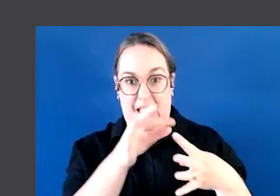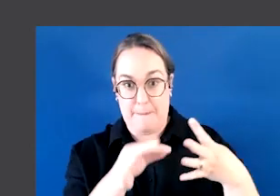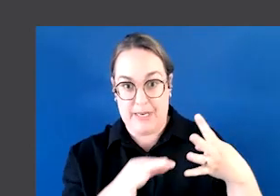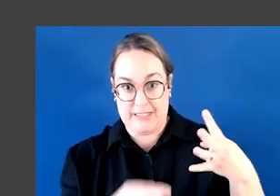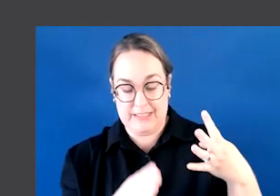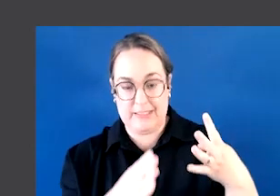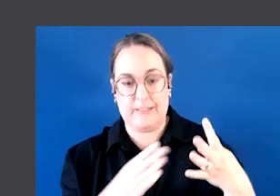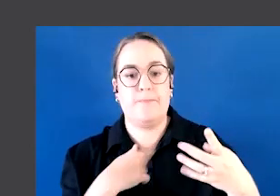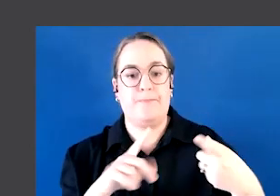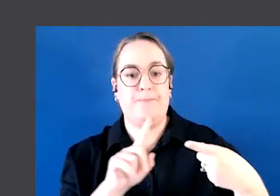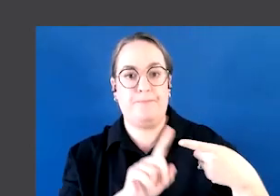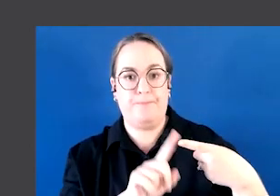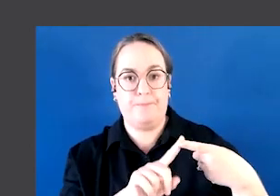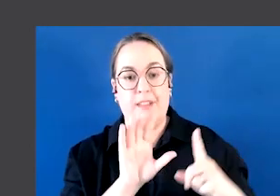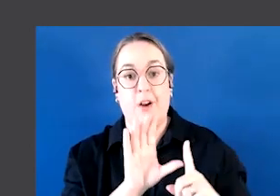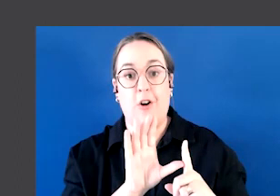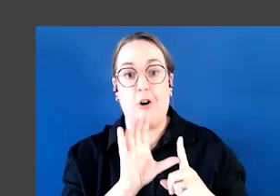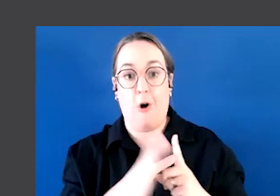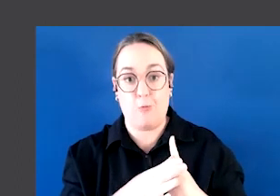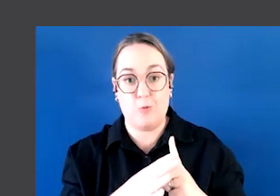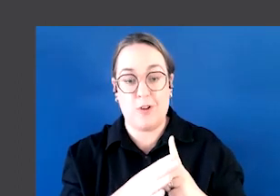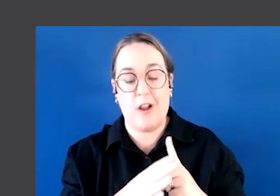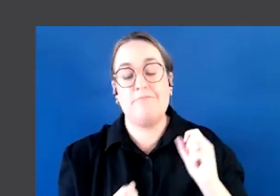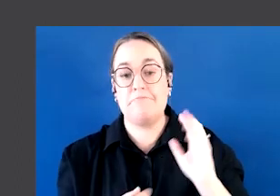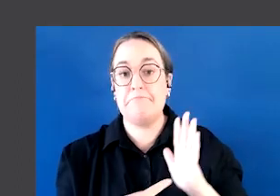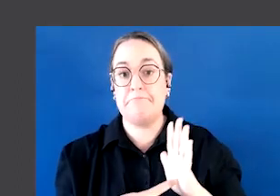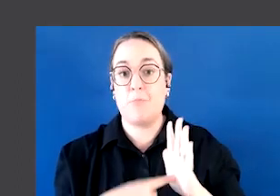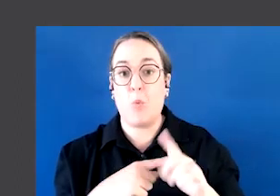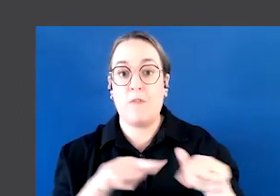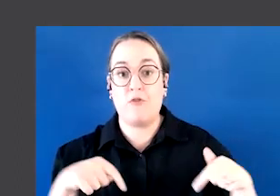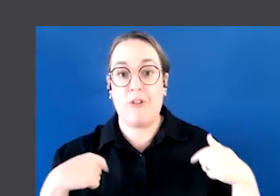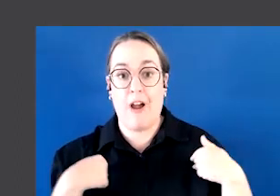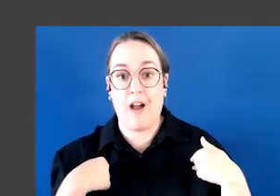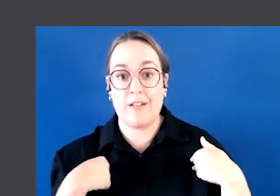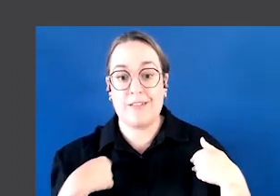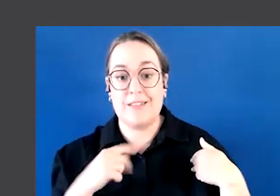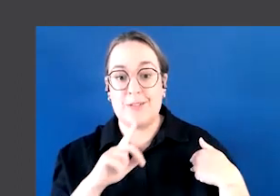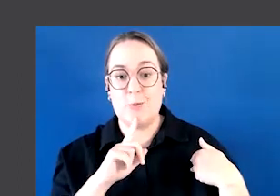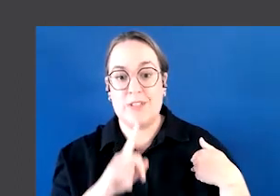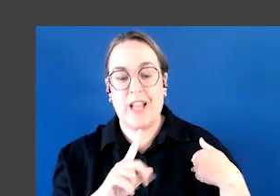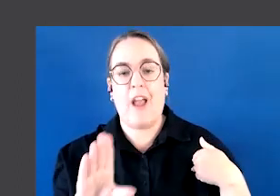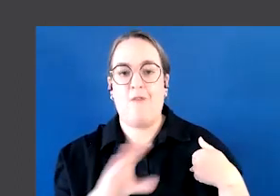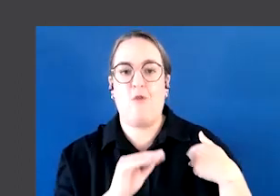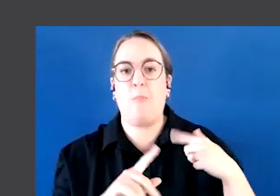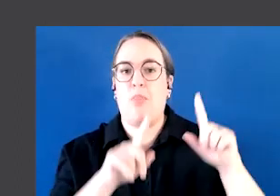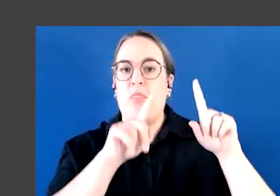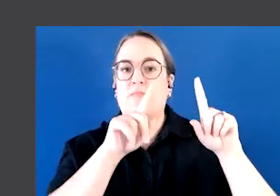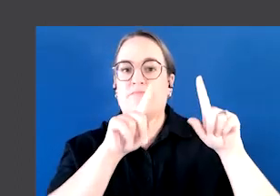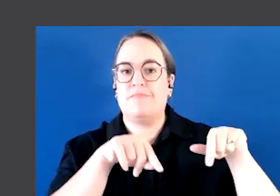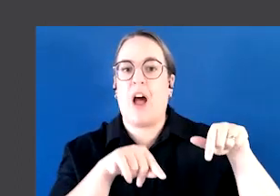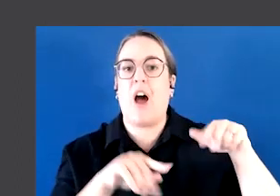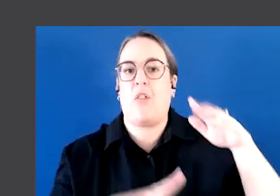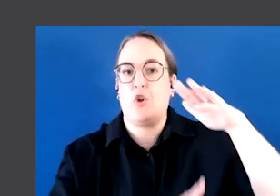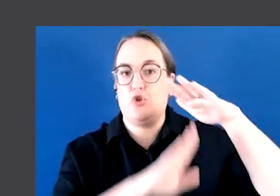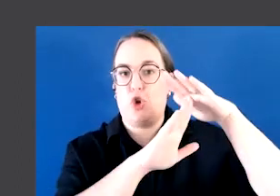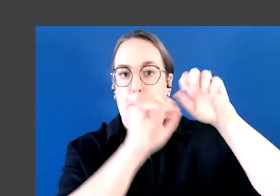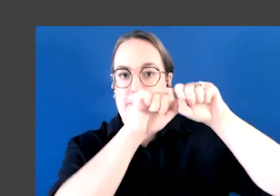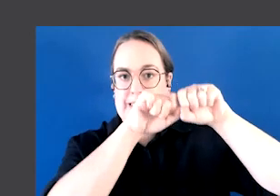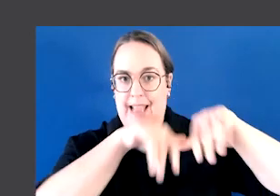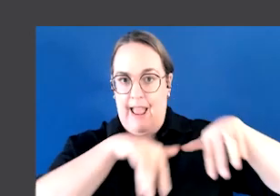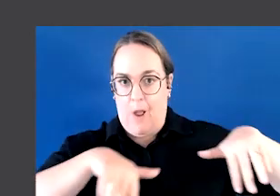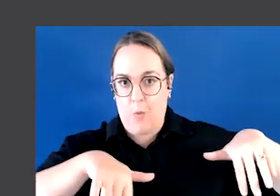The key elements of the framework, the culture, this is obviously very important to us, and I think it's very important to emphasise the tone from the